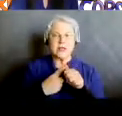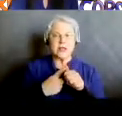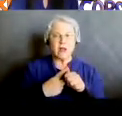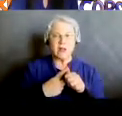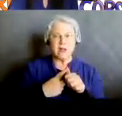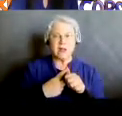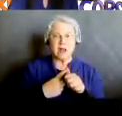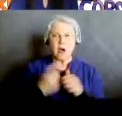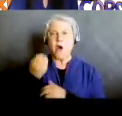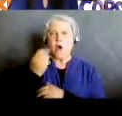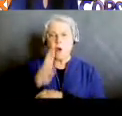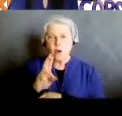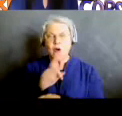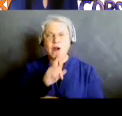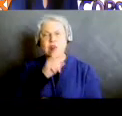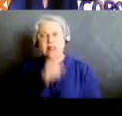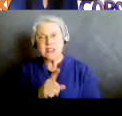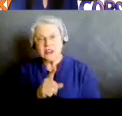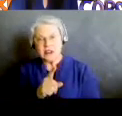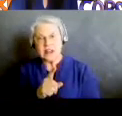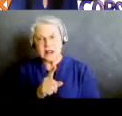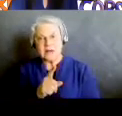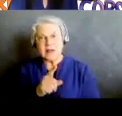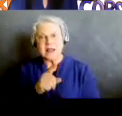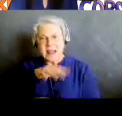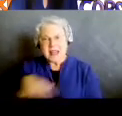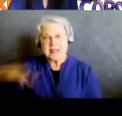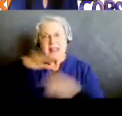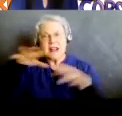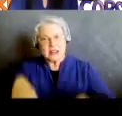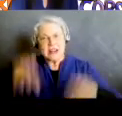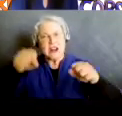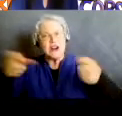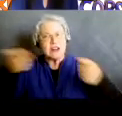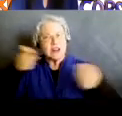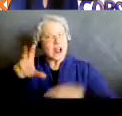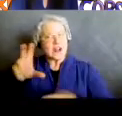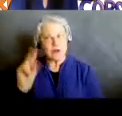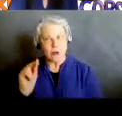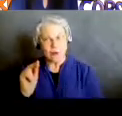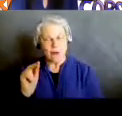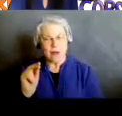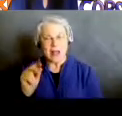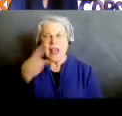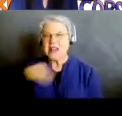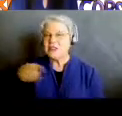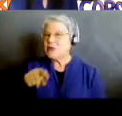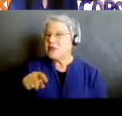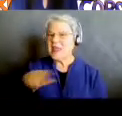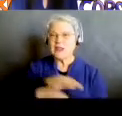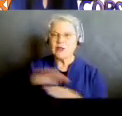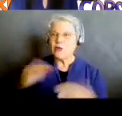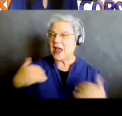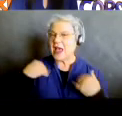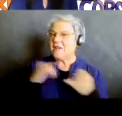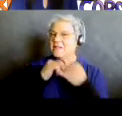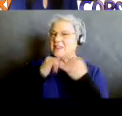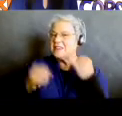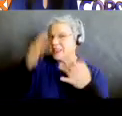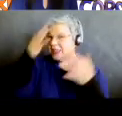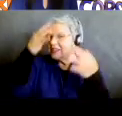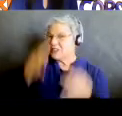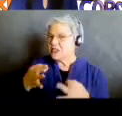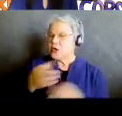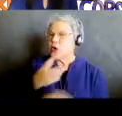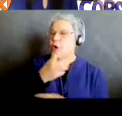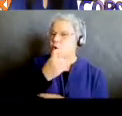or legitimate sovereigns on the territories they claim as their own. And they thus do not have the final say on who or what comes